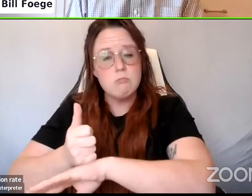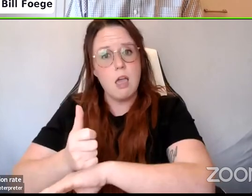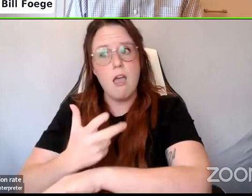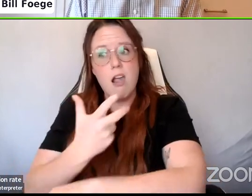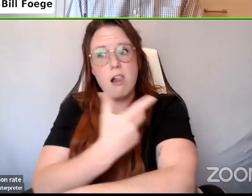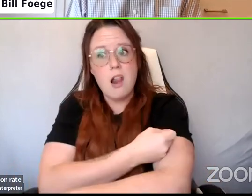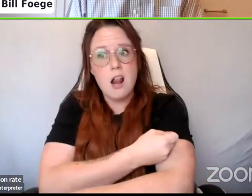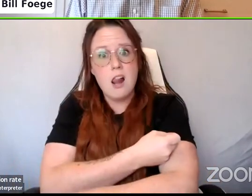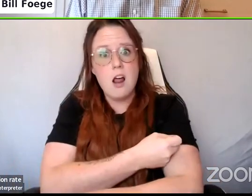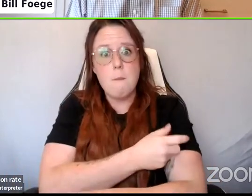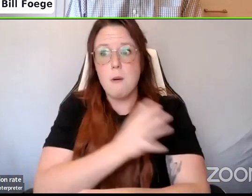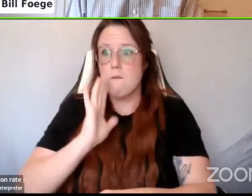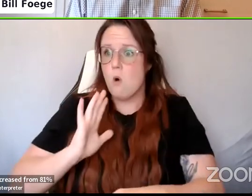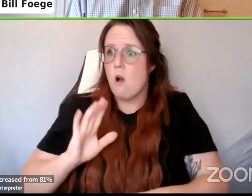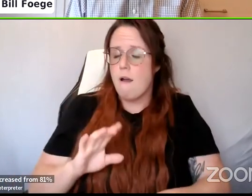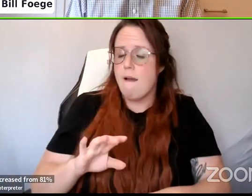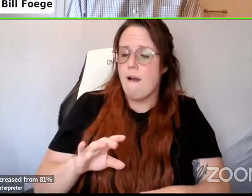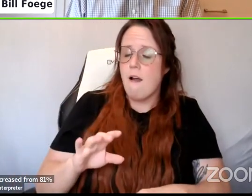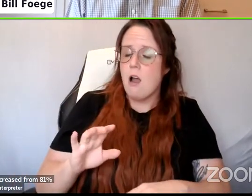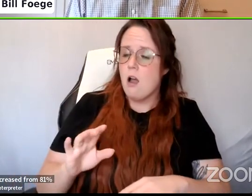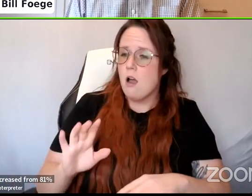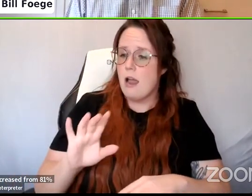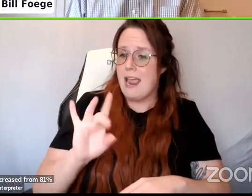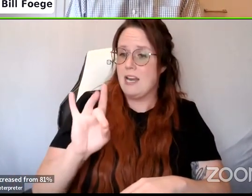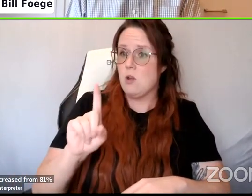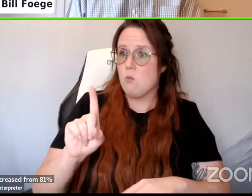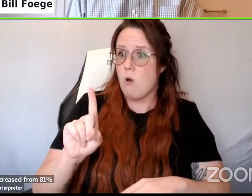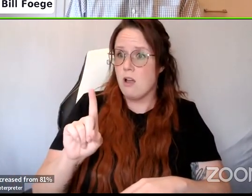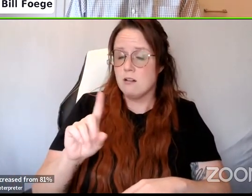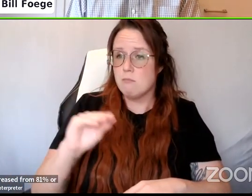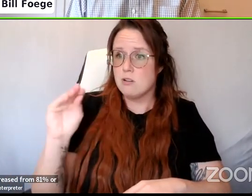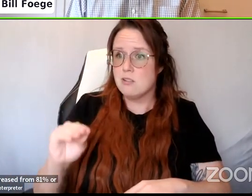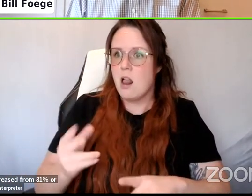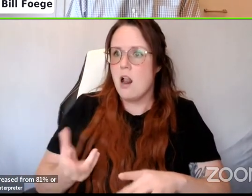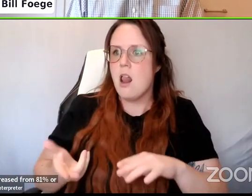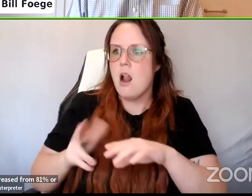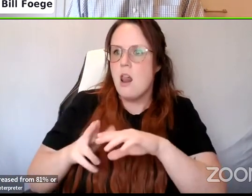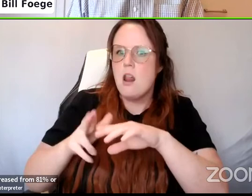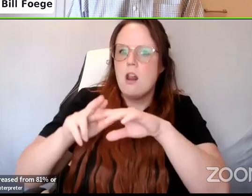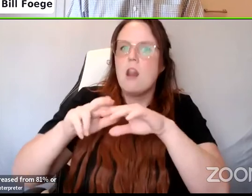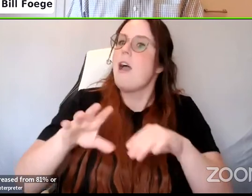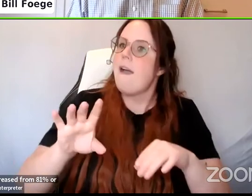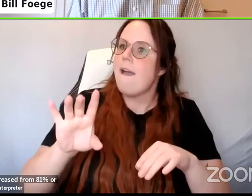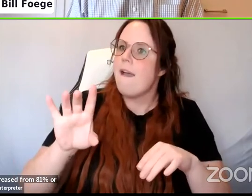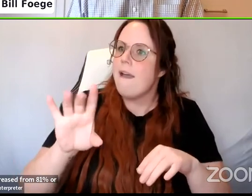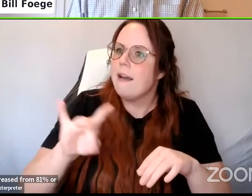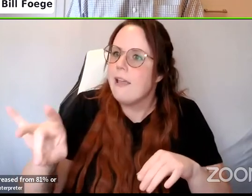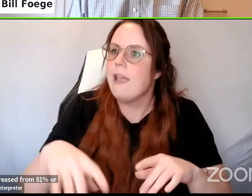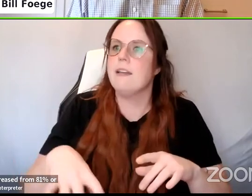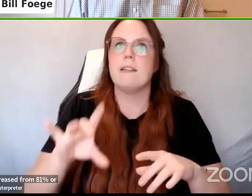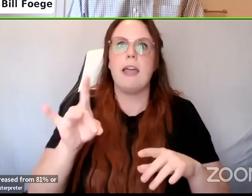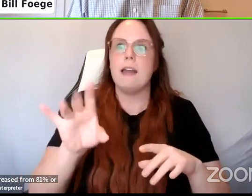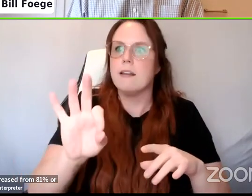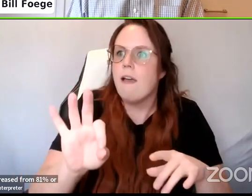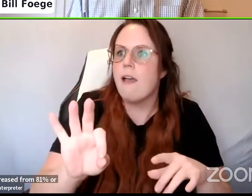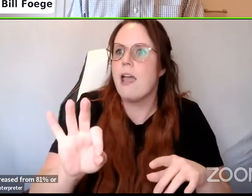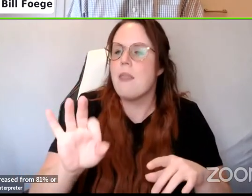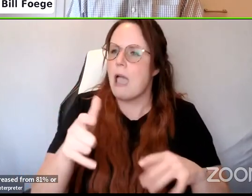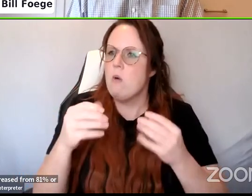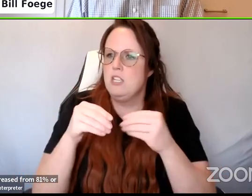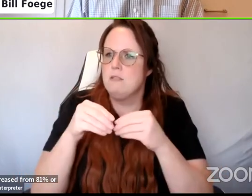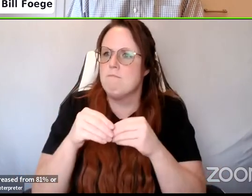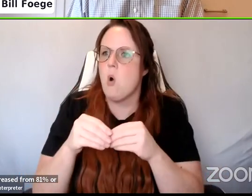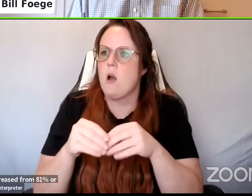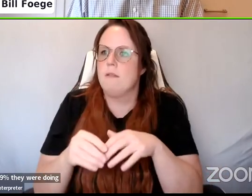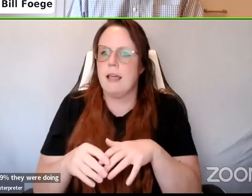81 percent or increased from 81 up to 88 89 they were doing something at a Grassroots level